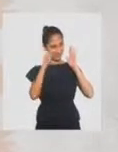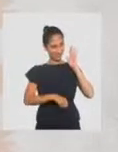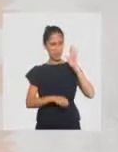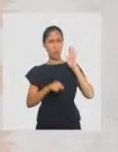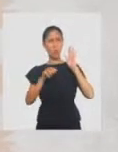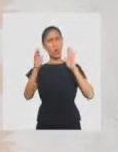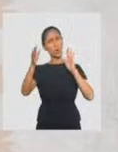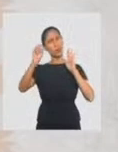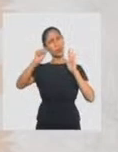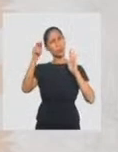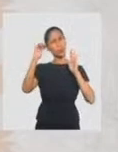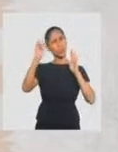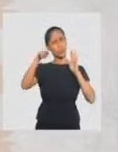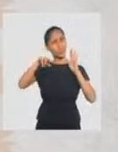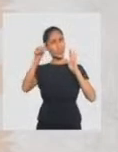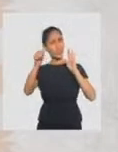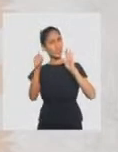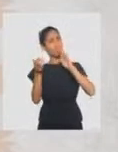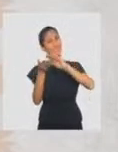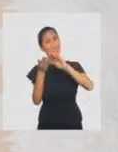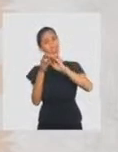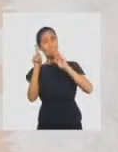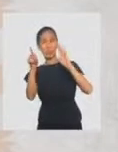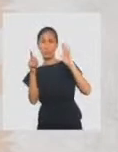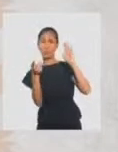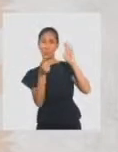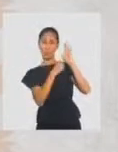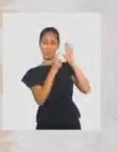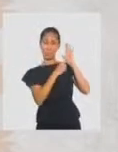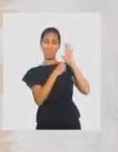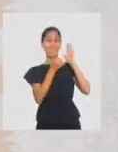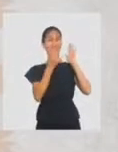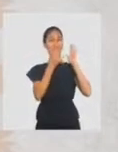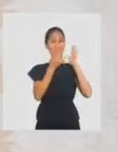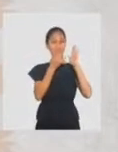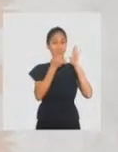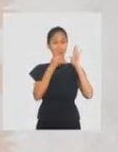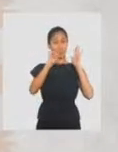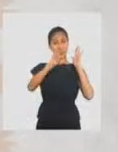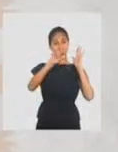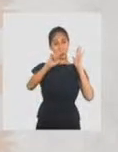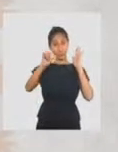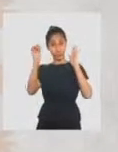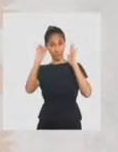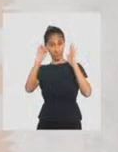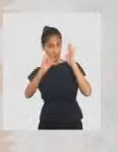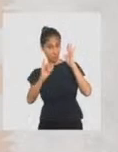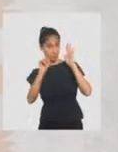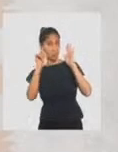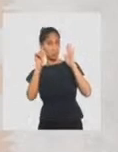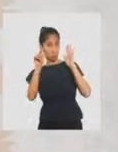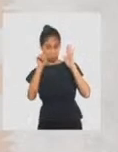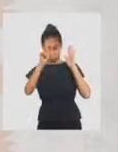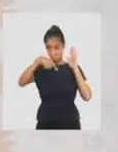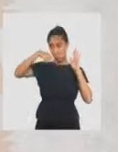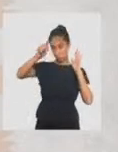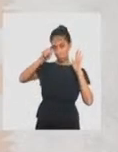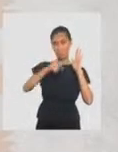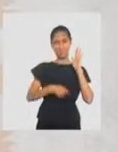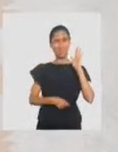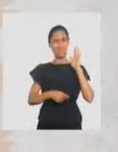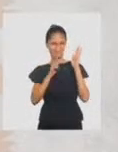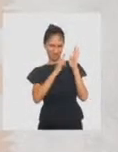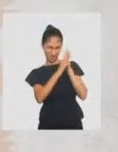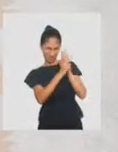Oh, sorry, Sarina. Check the spelling of cupcake. Y Yari, your phrase is